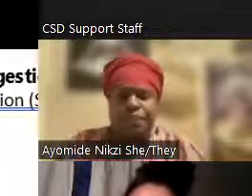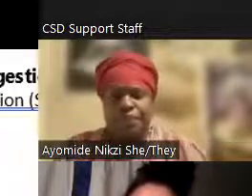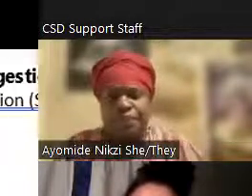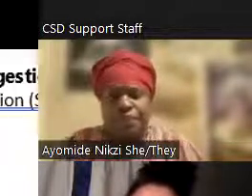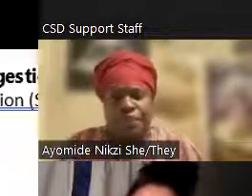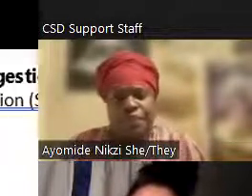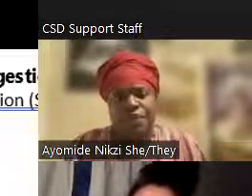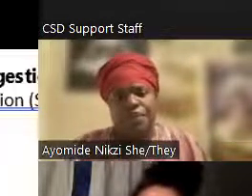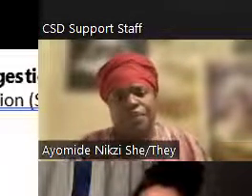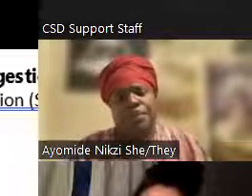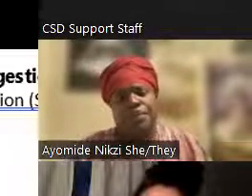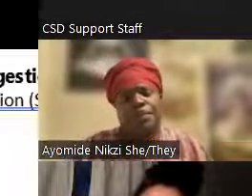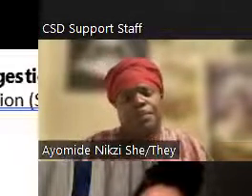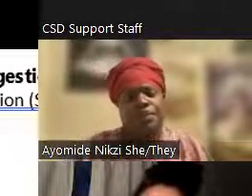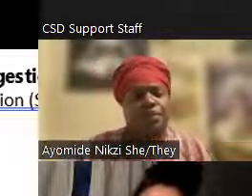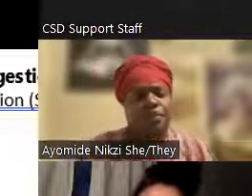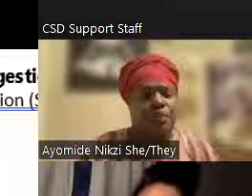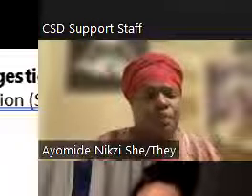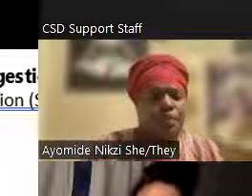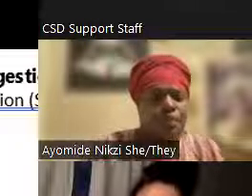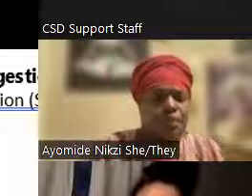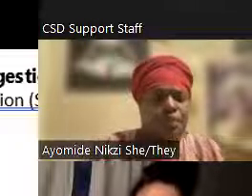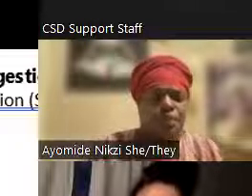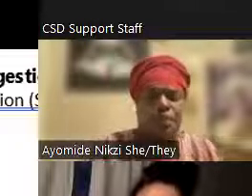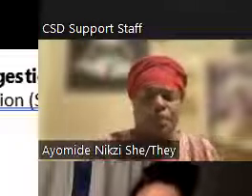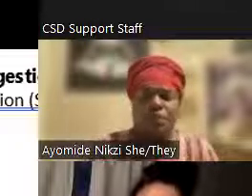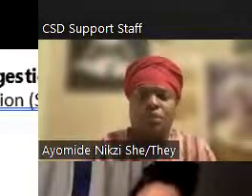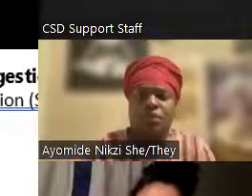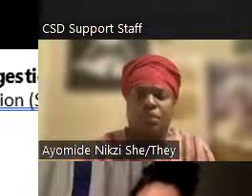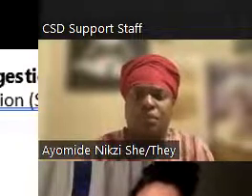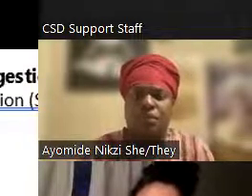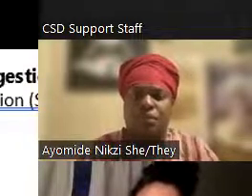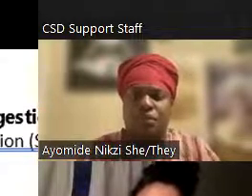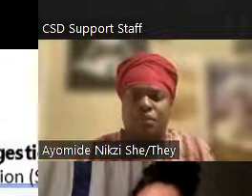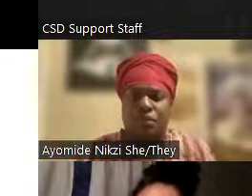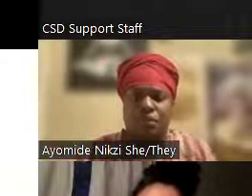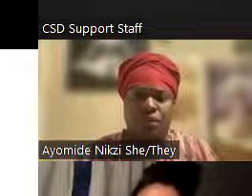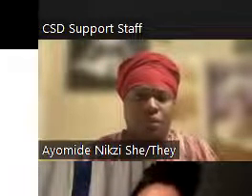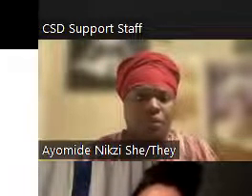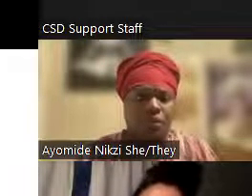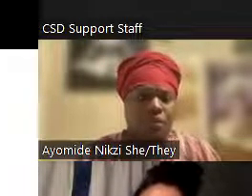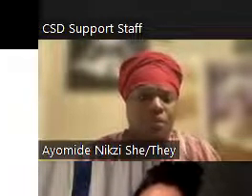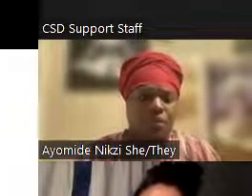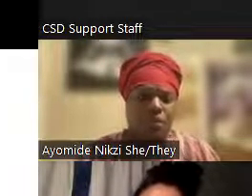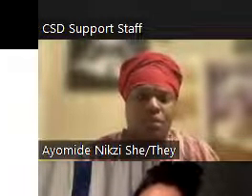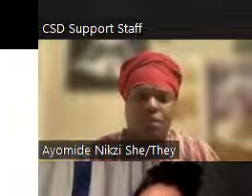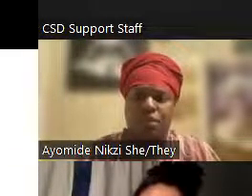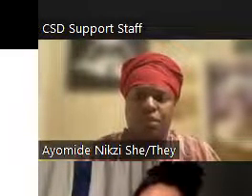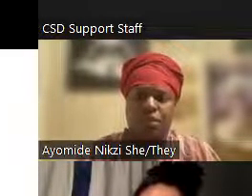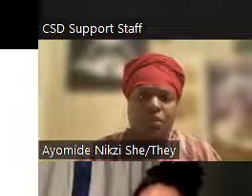so except that you'll not always have your ways is stricken from the document. So.